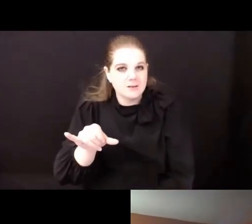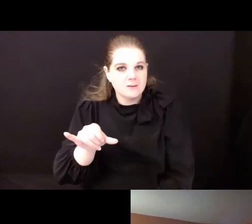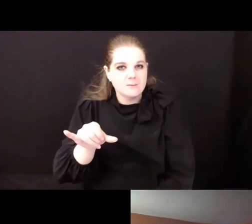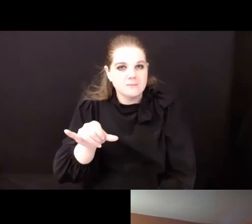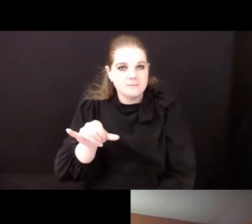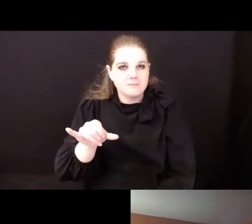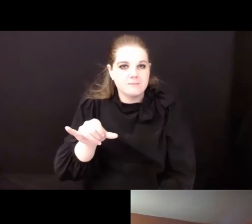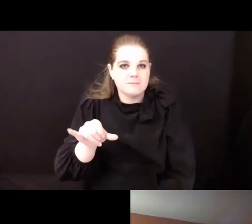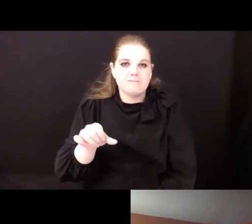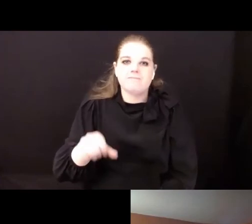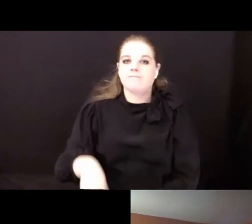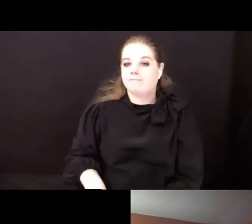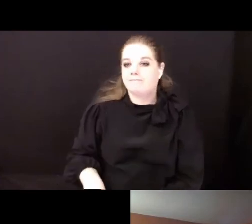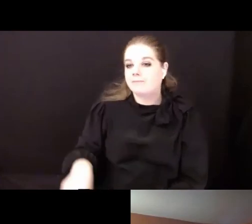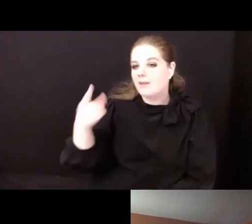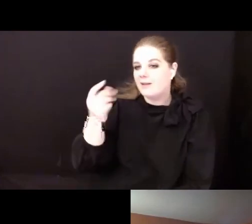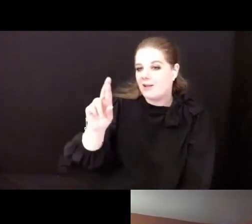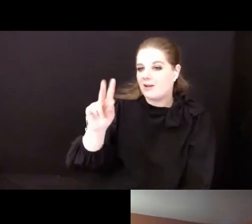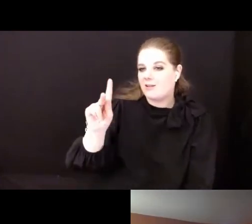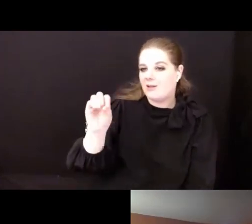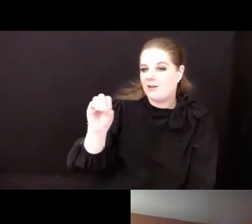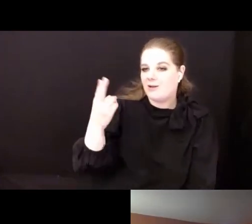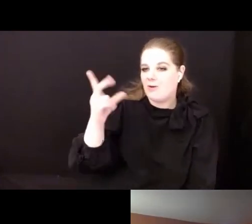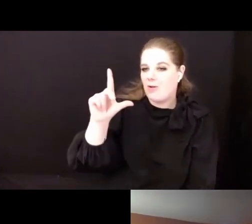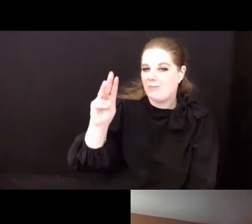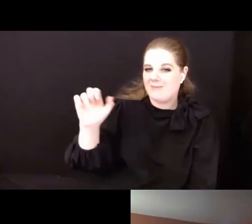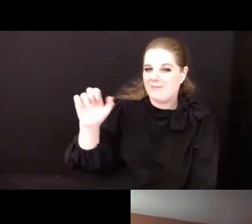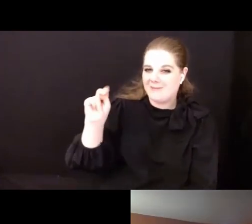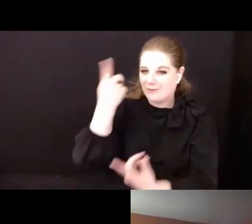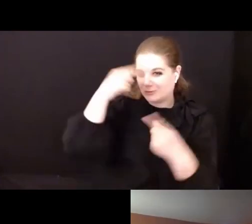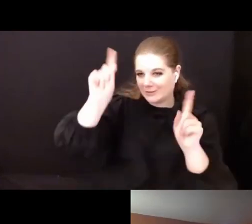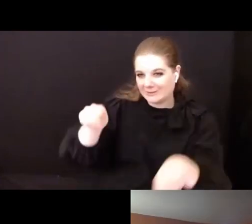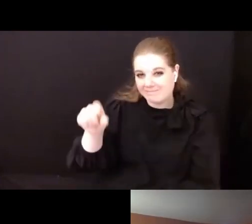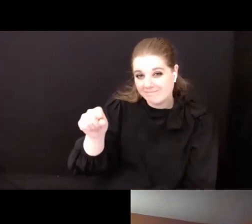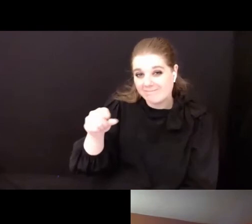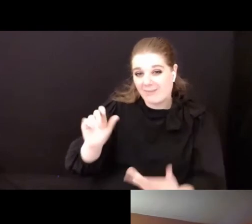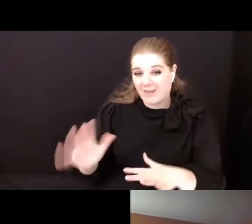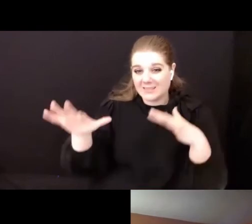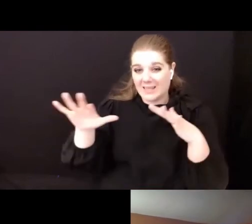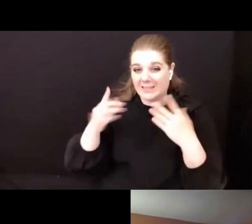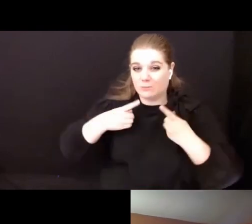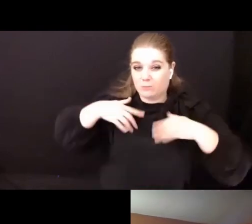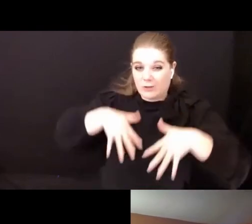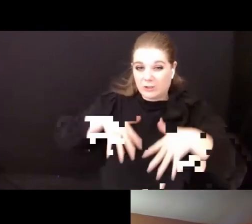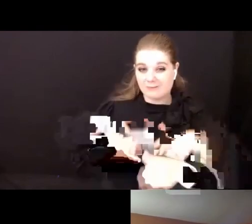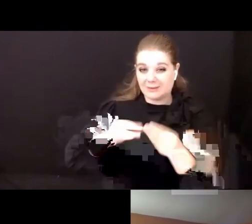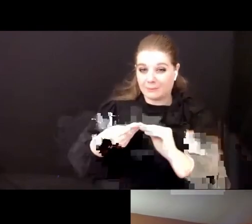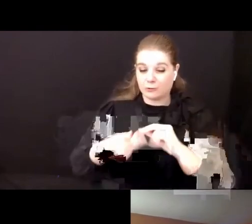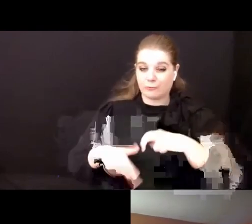And Dr. Coleman concurs with you and says that anxiety and depression is increasing